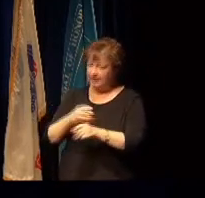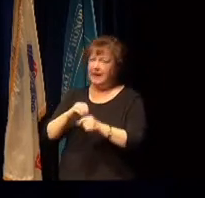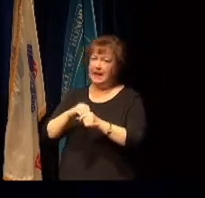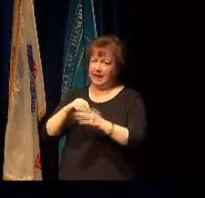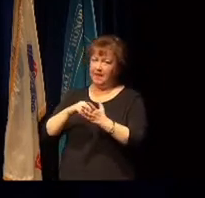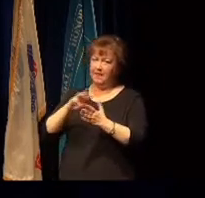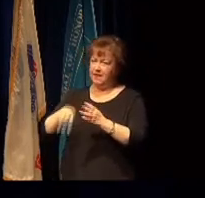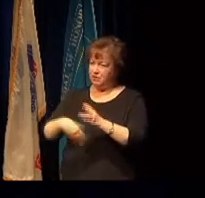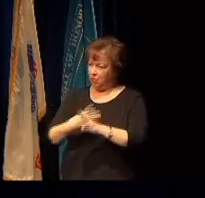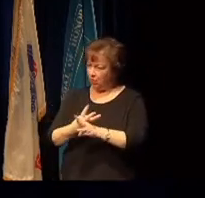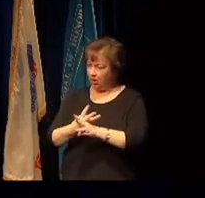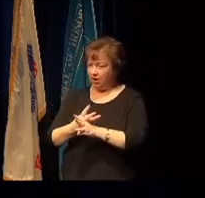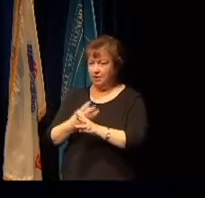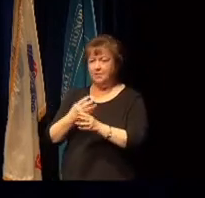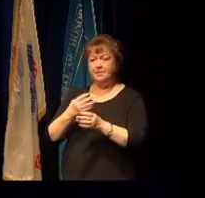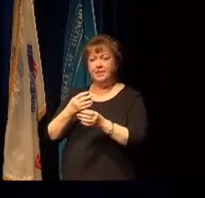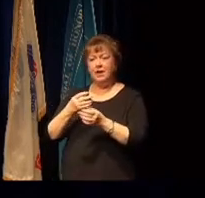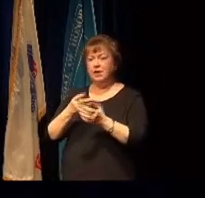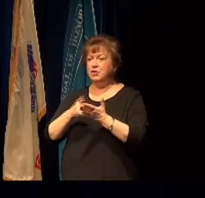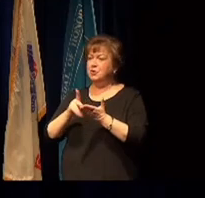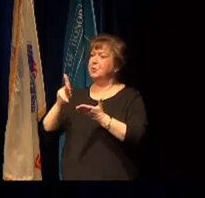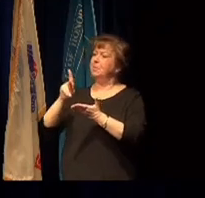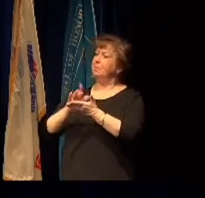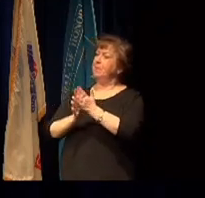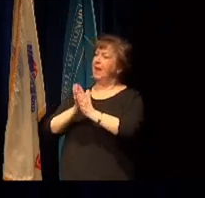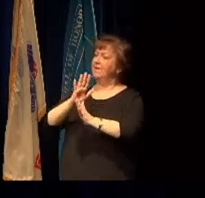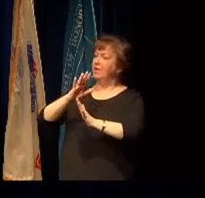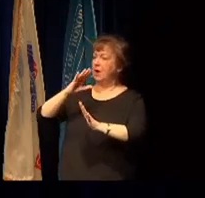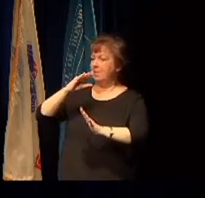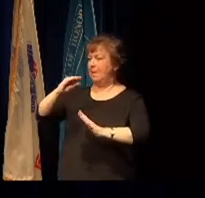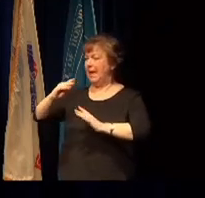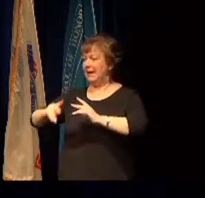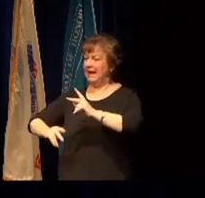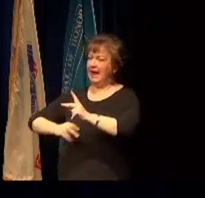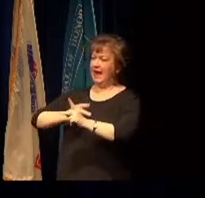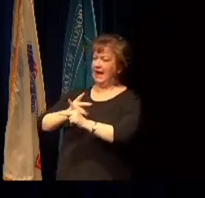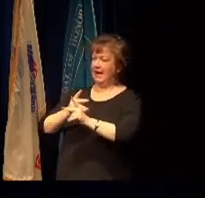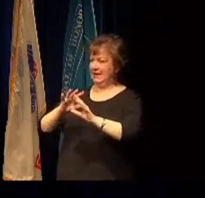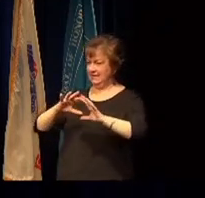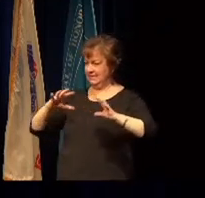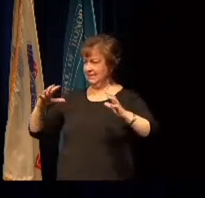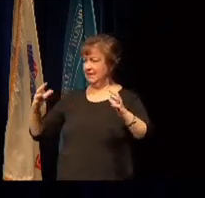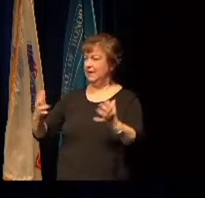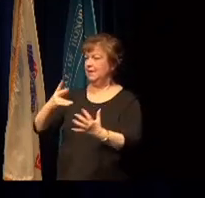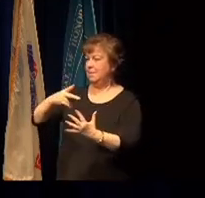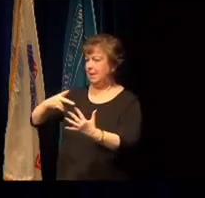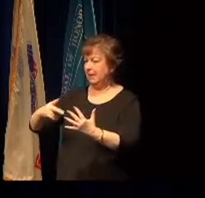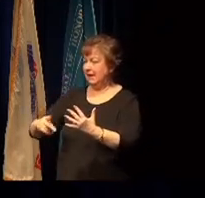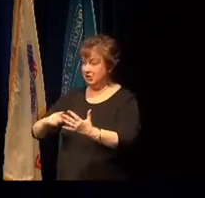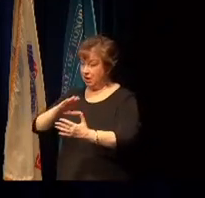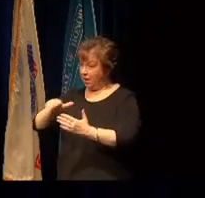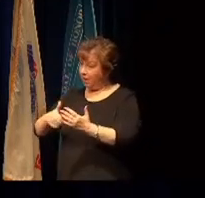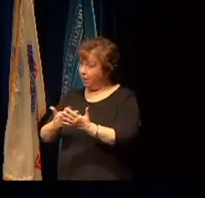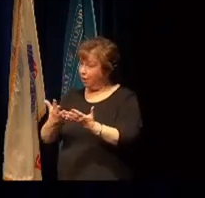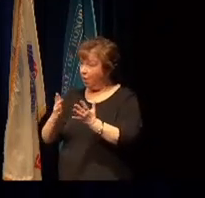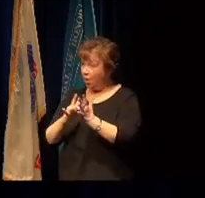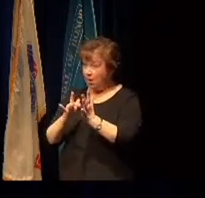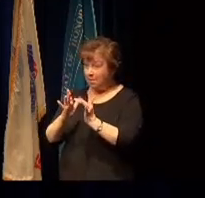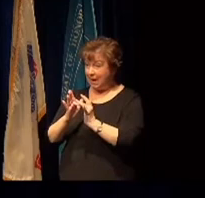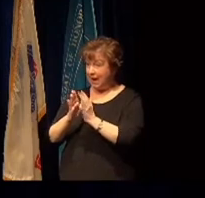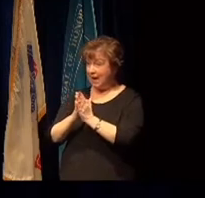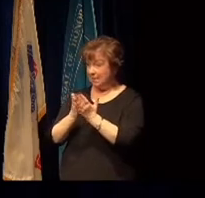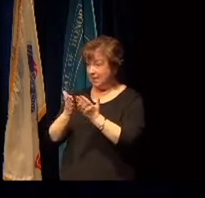the redemption of mankind. Simply put, you could take the whole Bible and sum it up in this